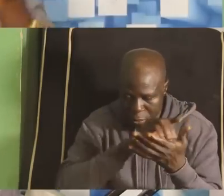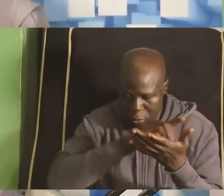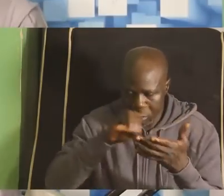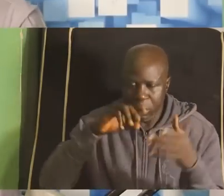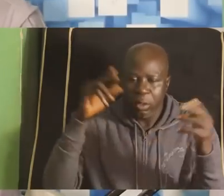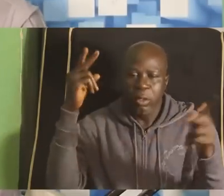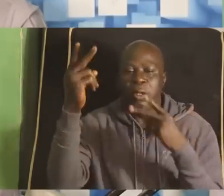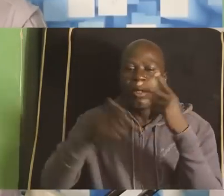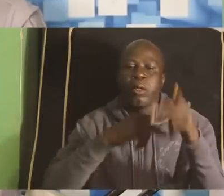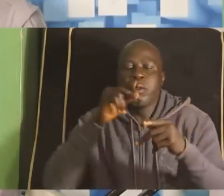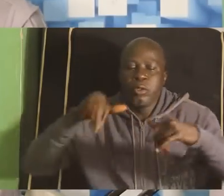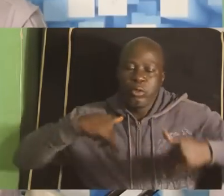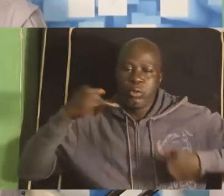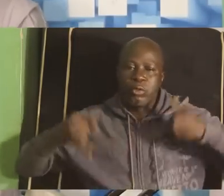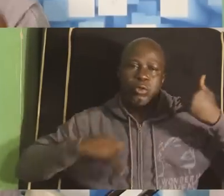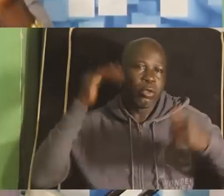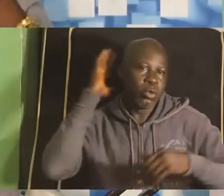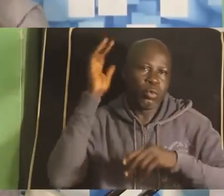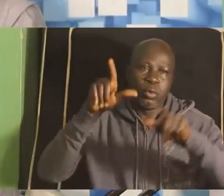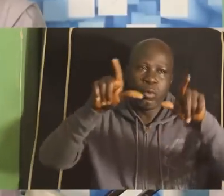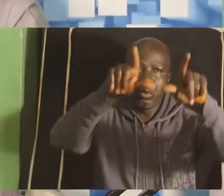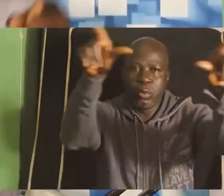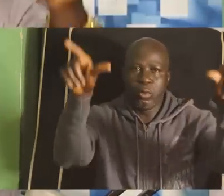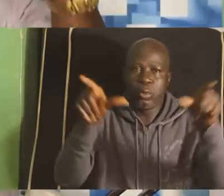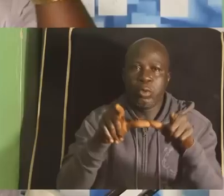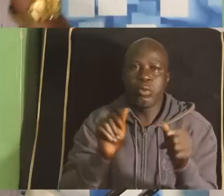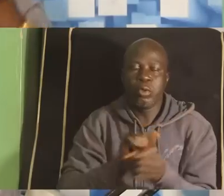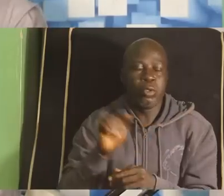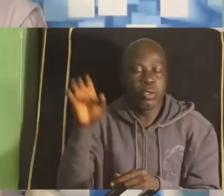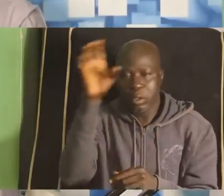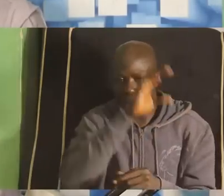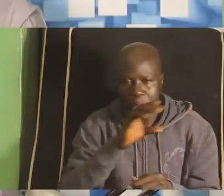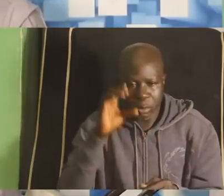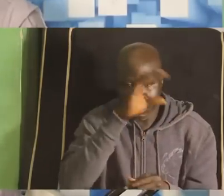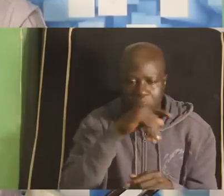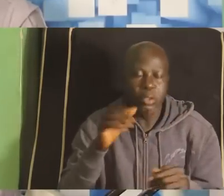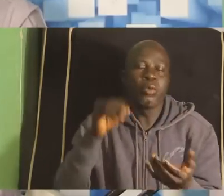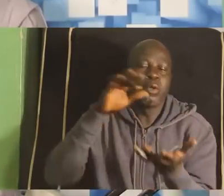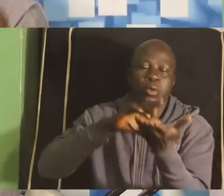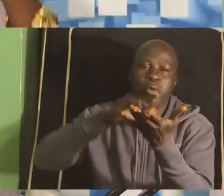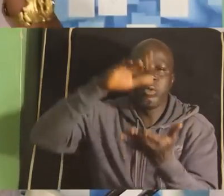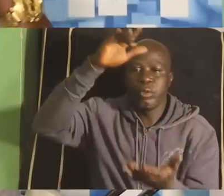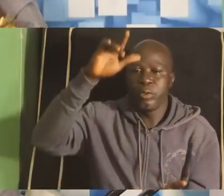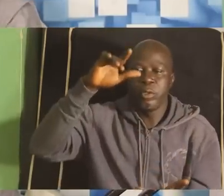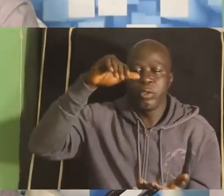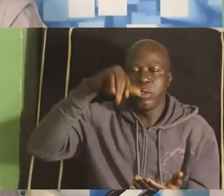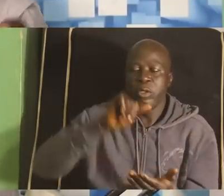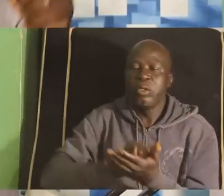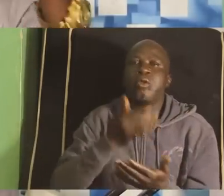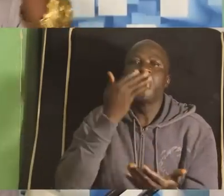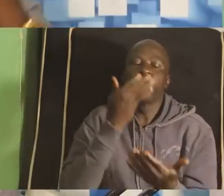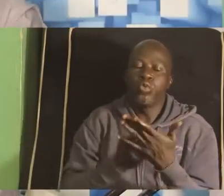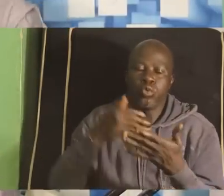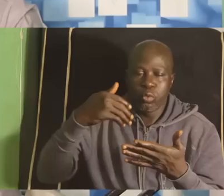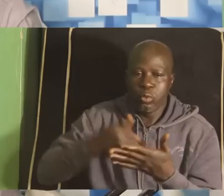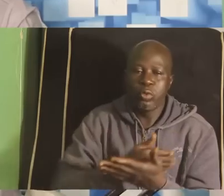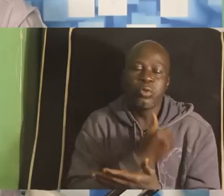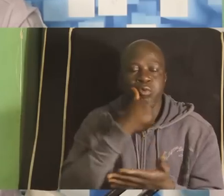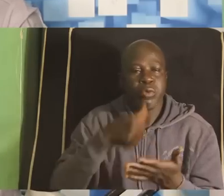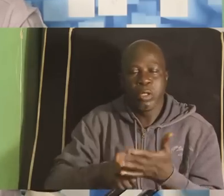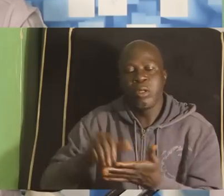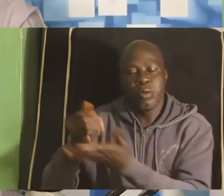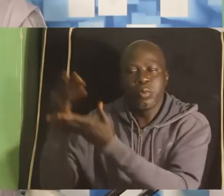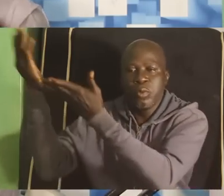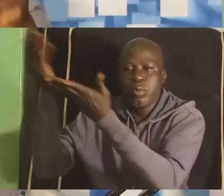wa okun amen I will locate you a o se awari ogo re amen locate your glory letter igbega te olowo